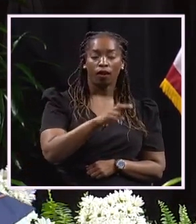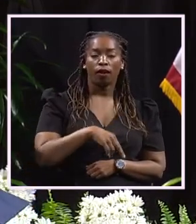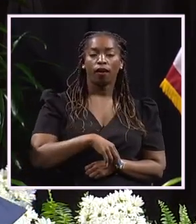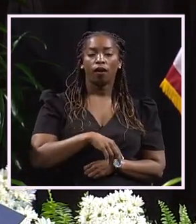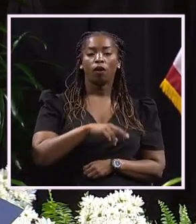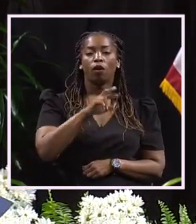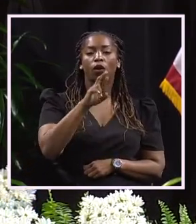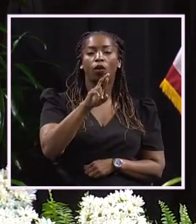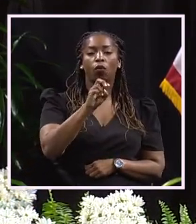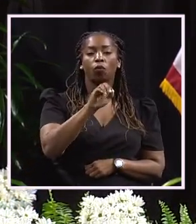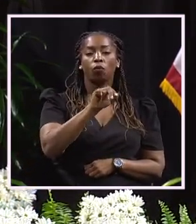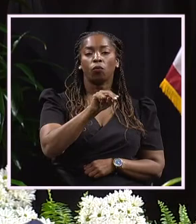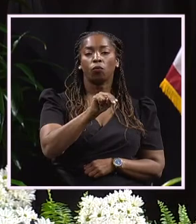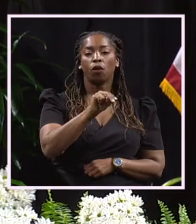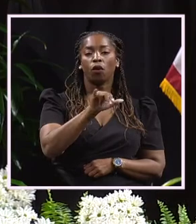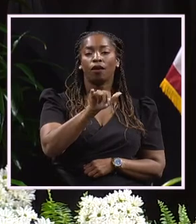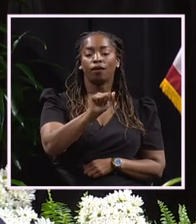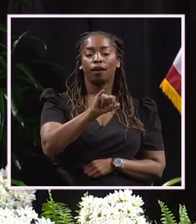Rania J. Nasir,